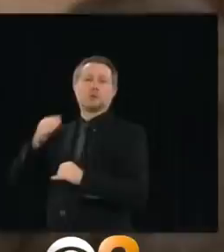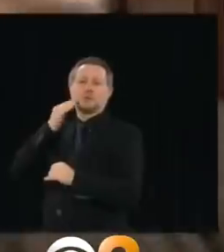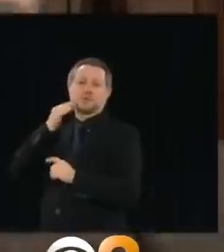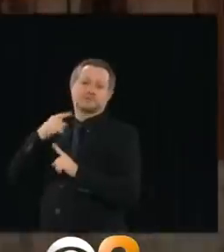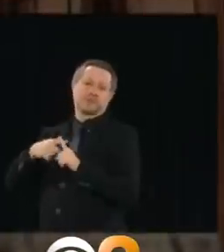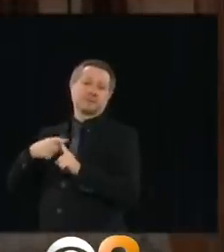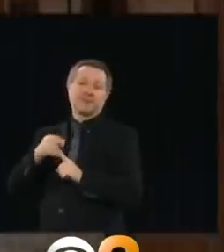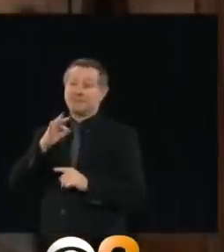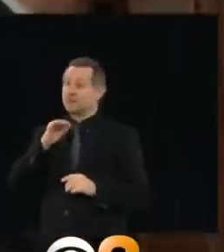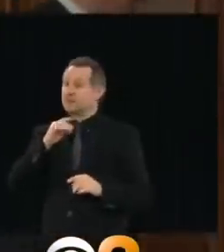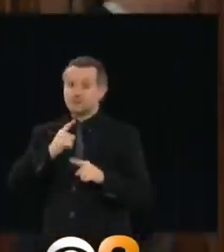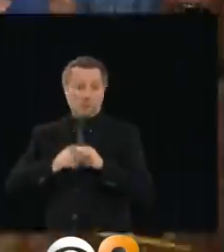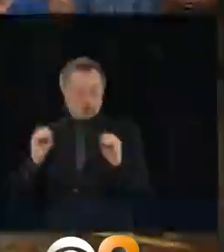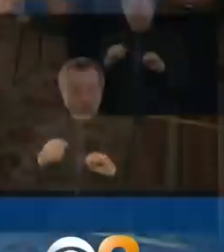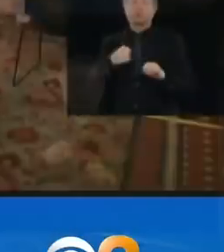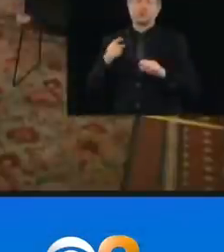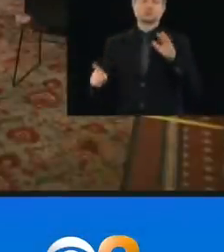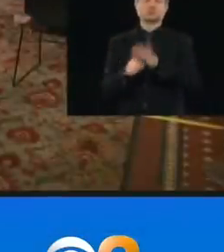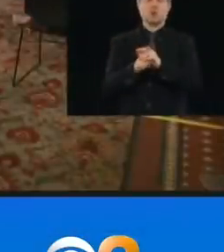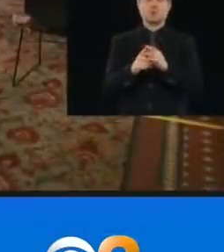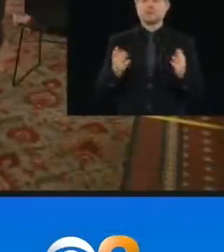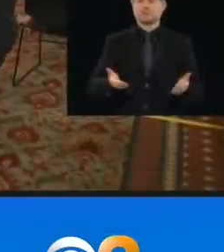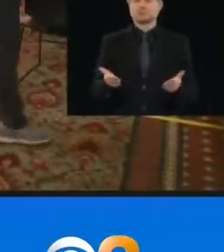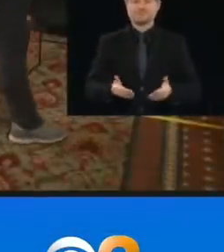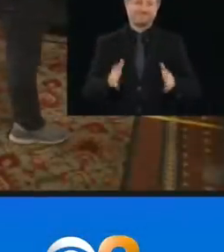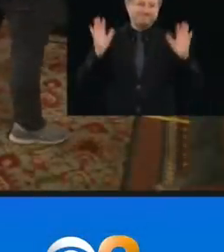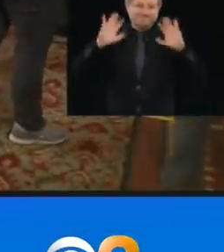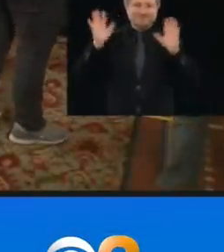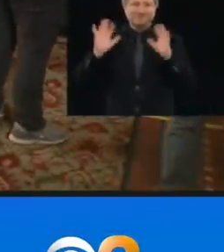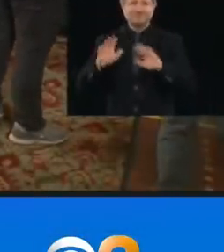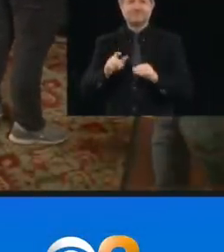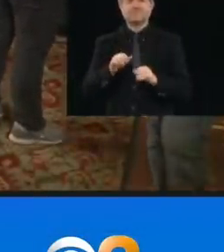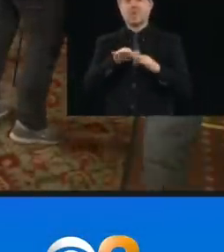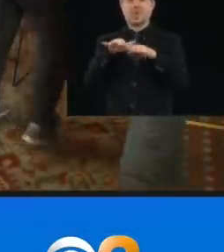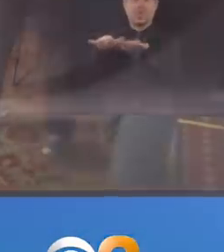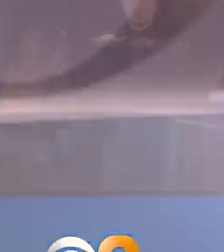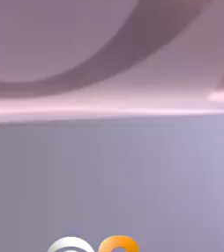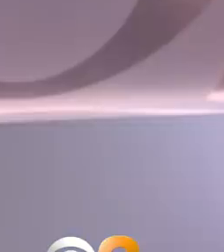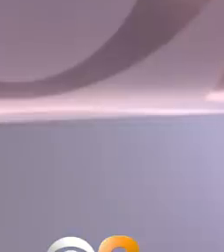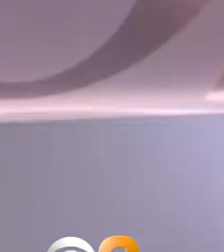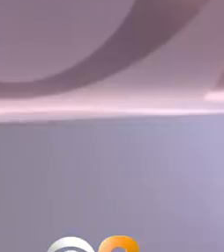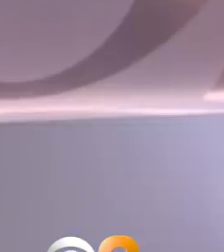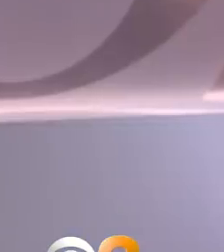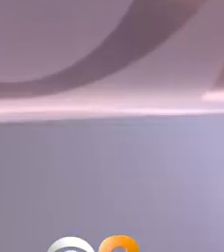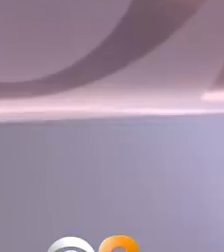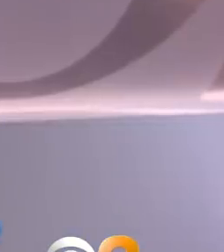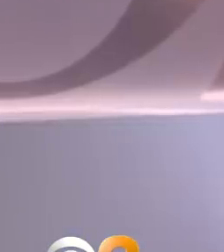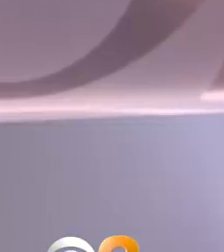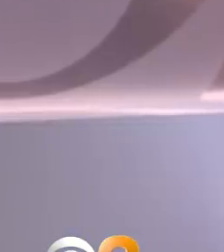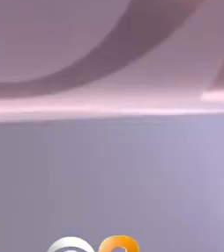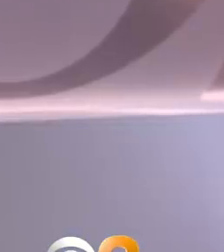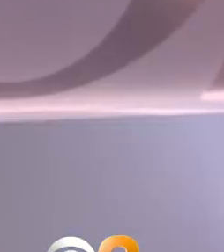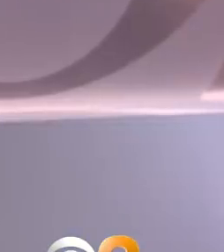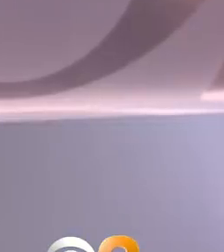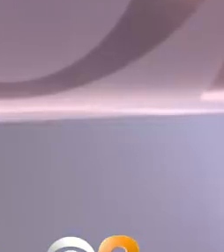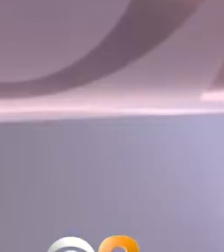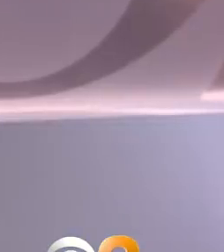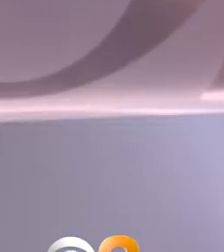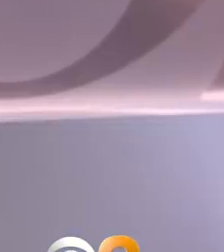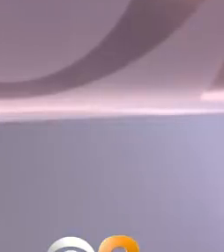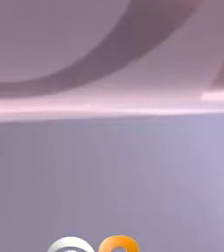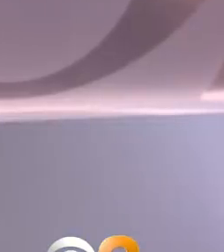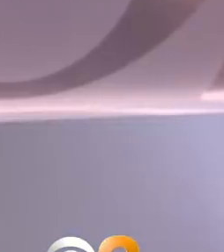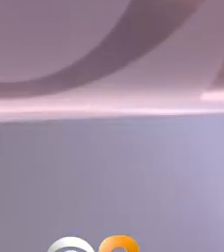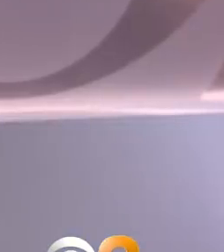here tomorrow. You've been listening to Governor Cuomo give an update on the coronavirus outbreak in New York. We're now returning to